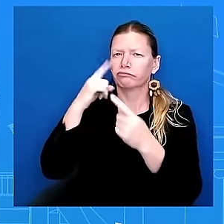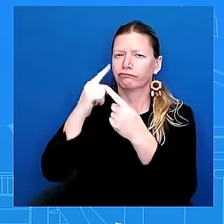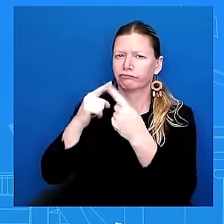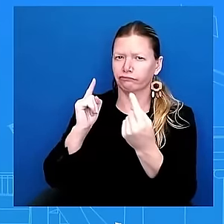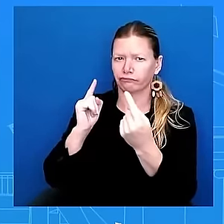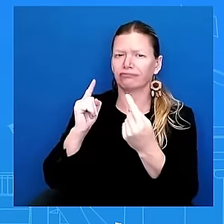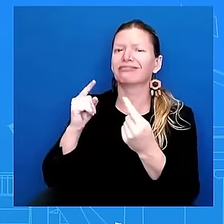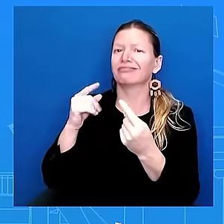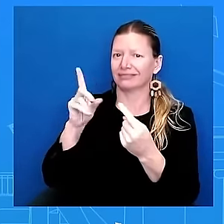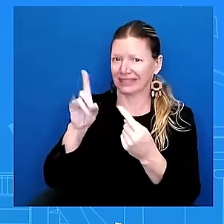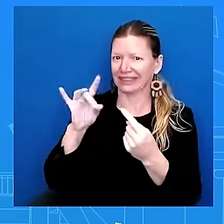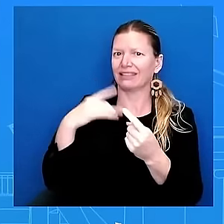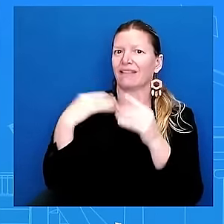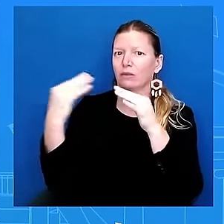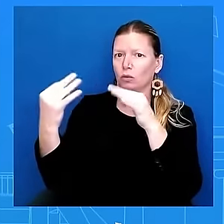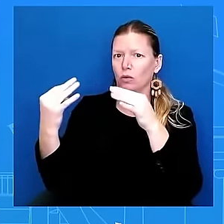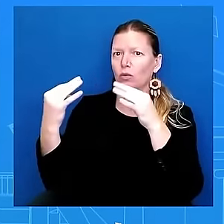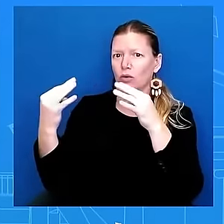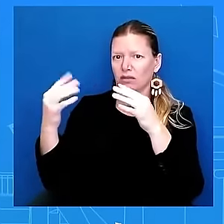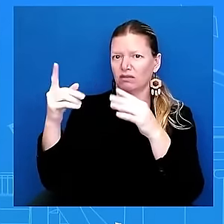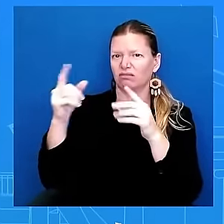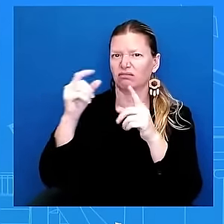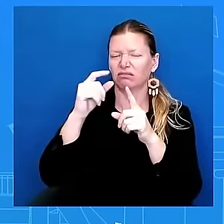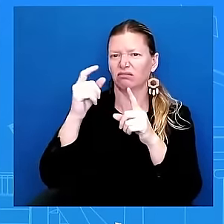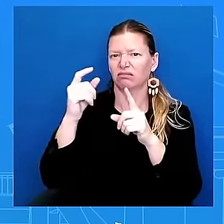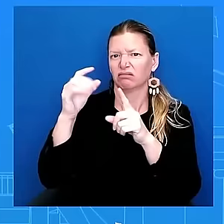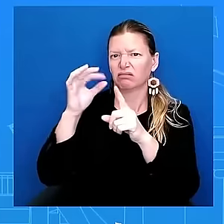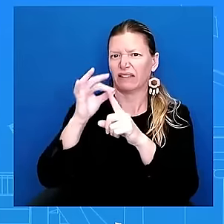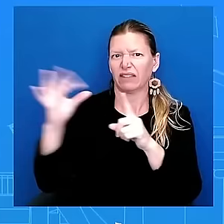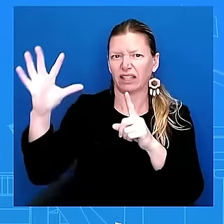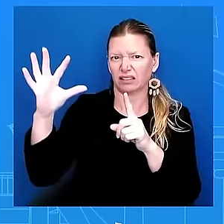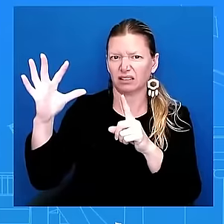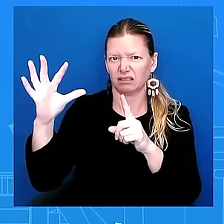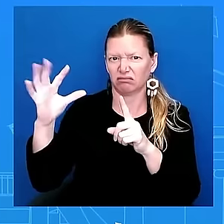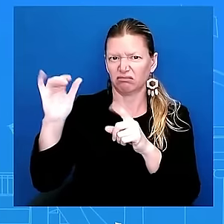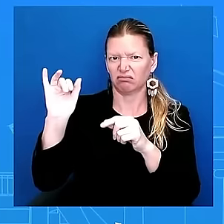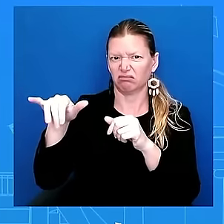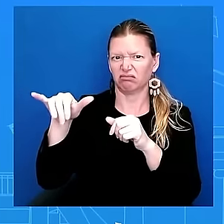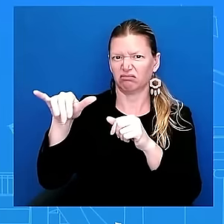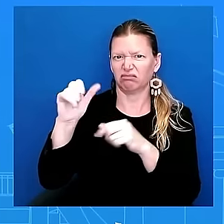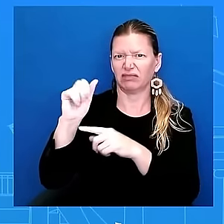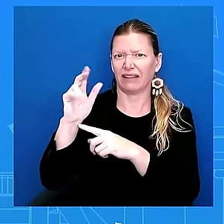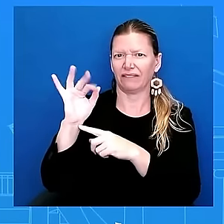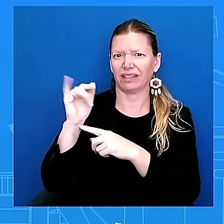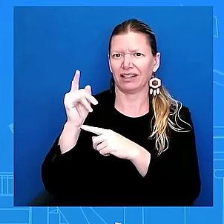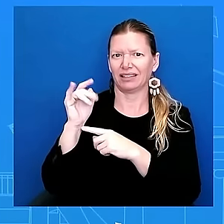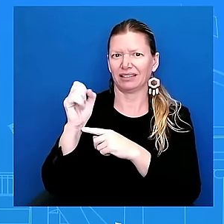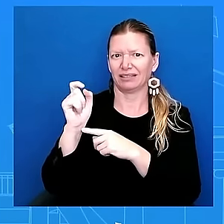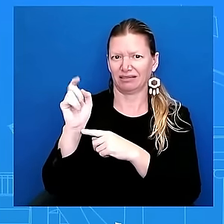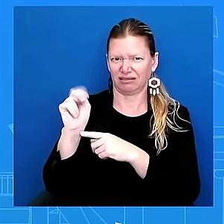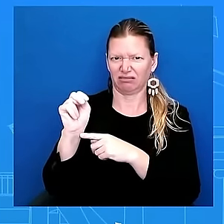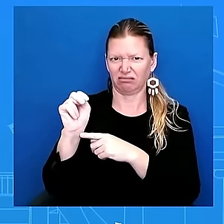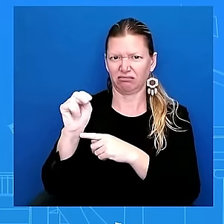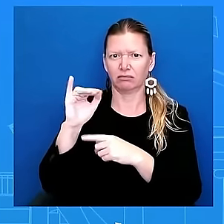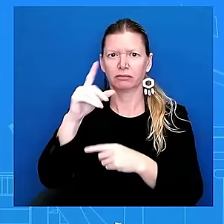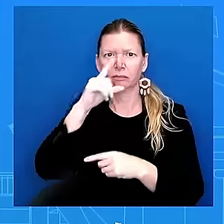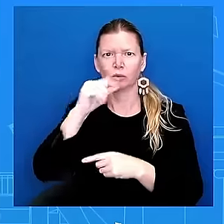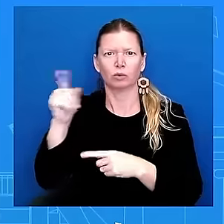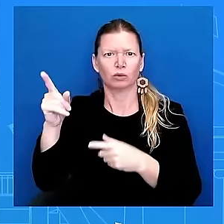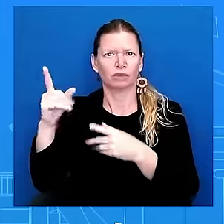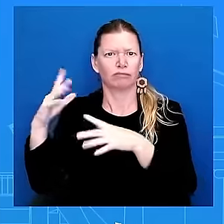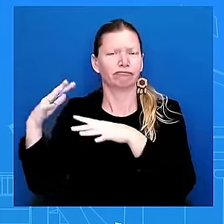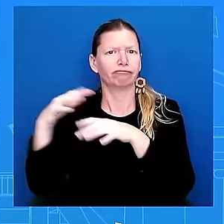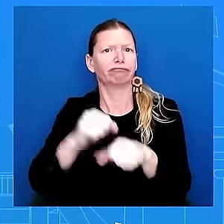But I think the 2% may have been set. It was in Wales. It might have been set before the invasion, but nevertheless, it was still a tense security environment. Right. We're in